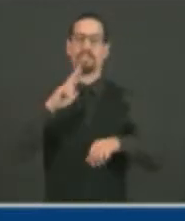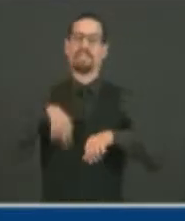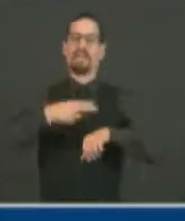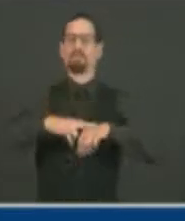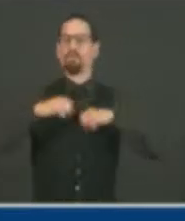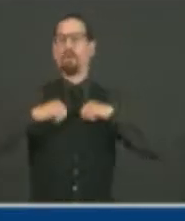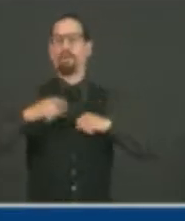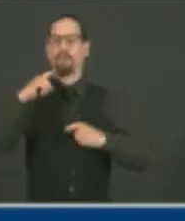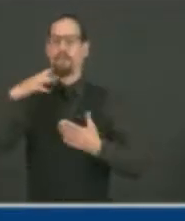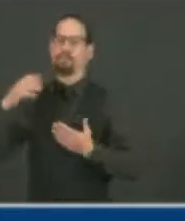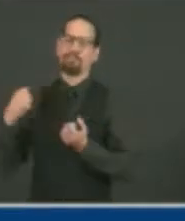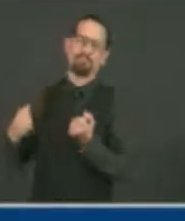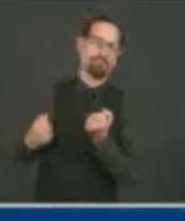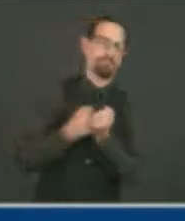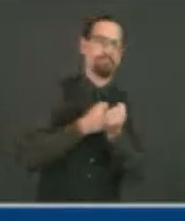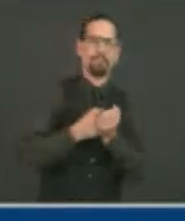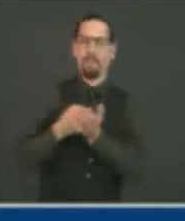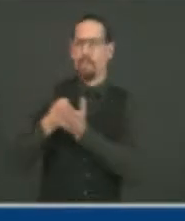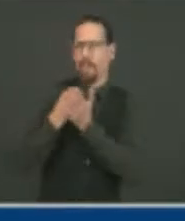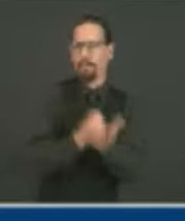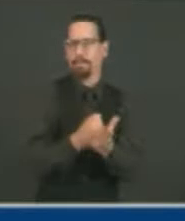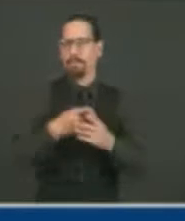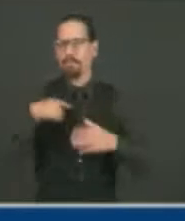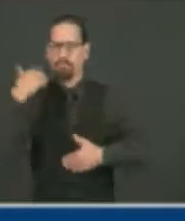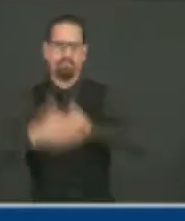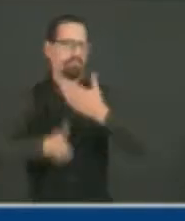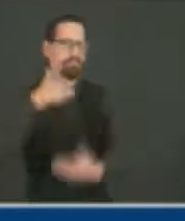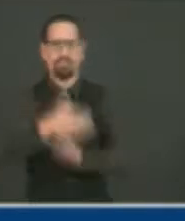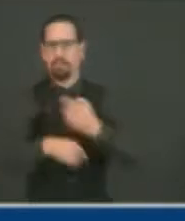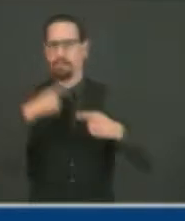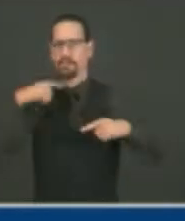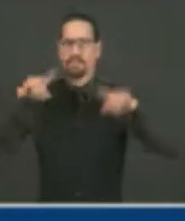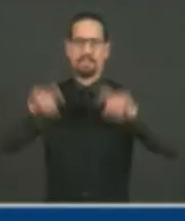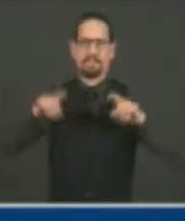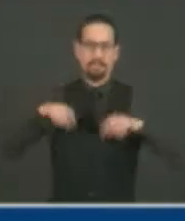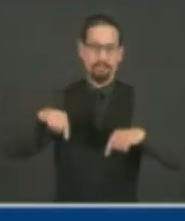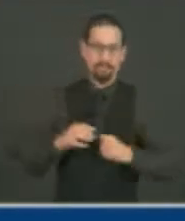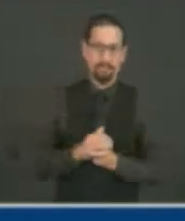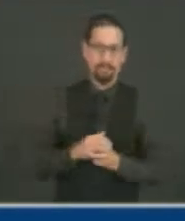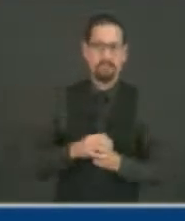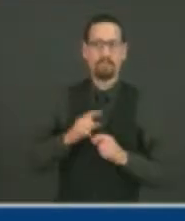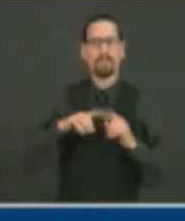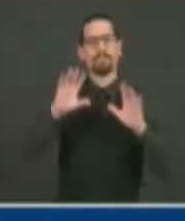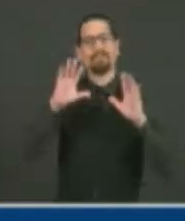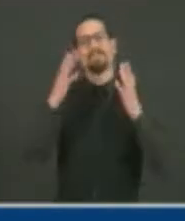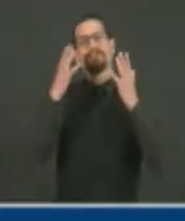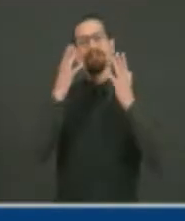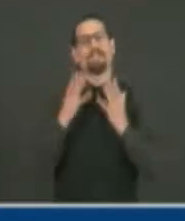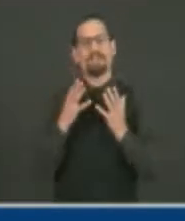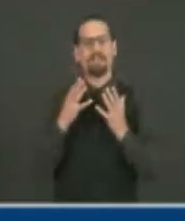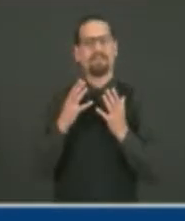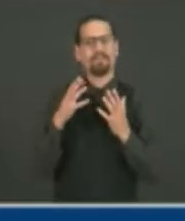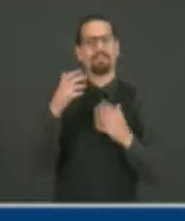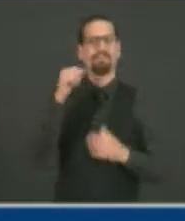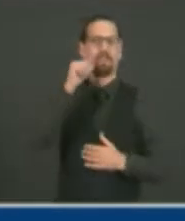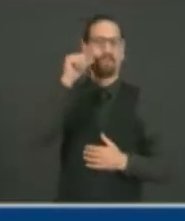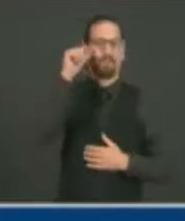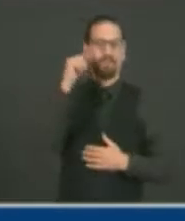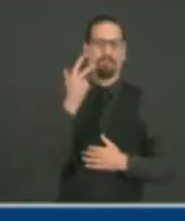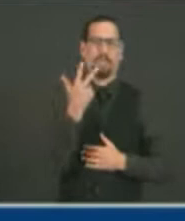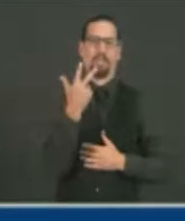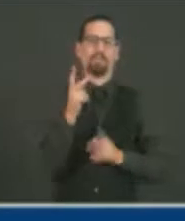virus to above 1,100. And of course, I'm sure you saw yesterday, America suffered